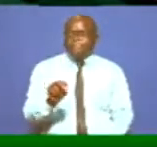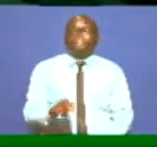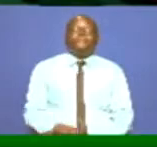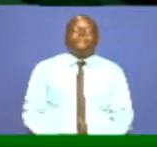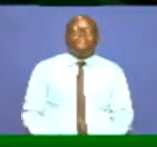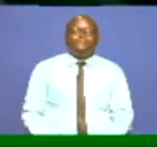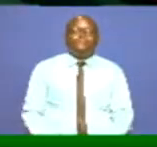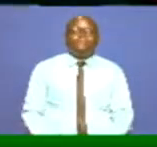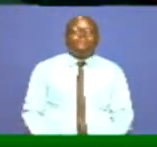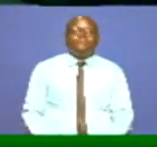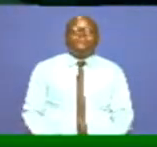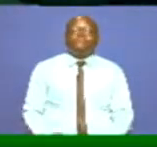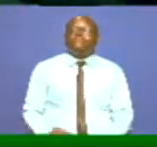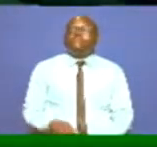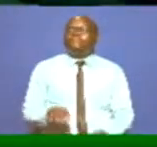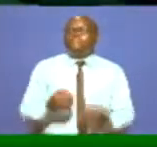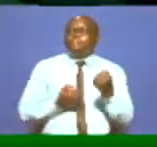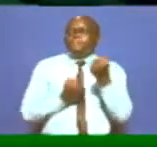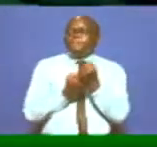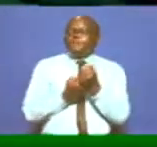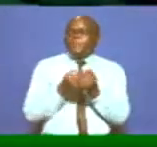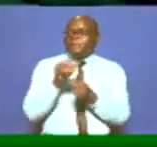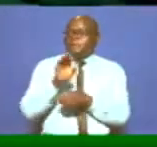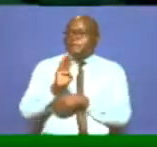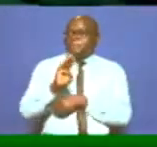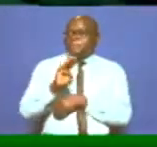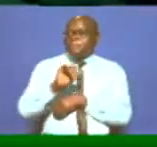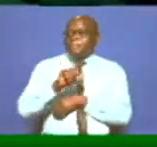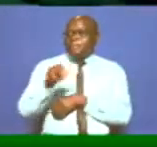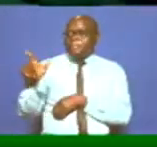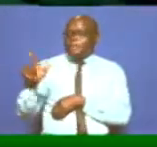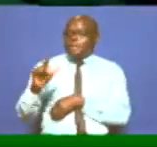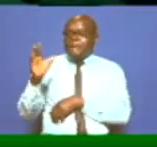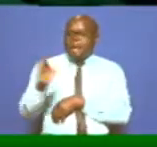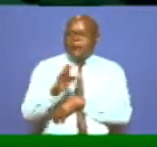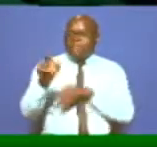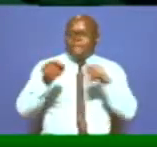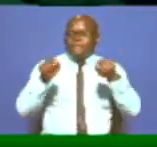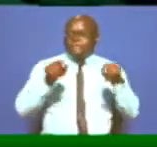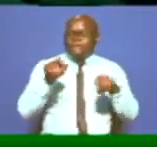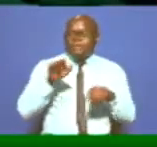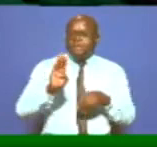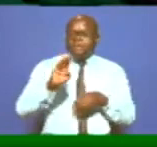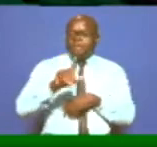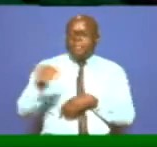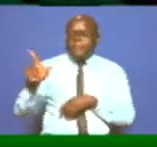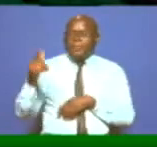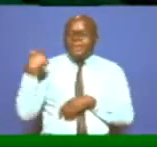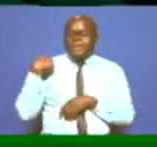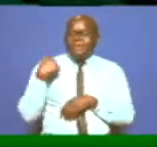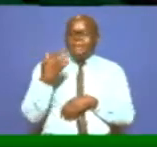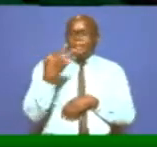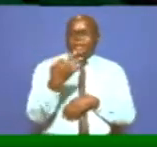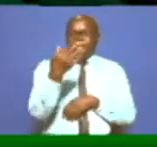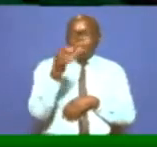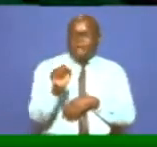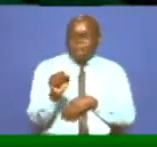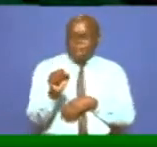who has sponsored the bill on the Alcoholics Control Bill, Bill Number 35 of